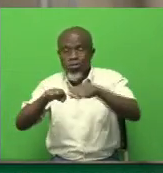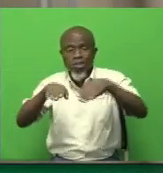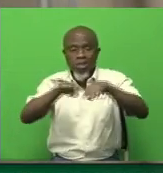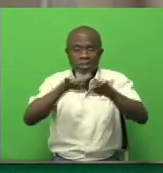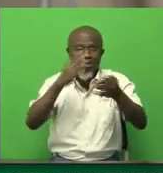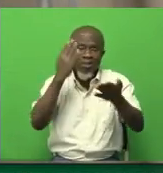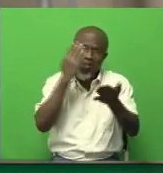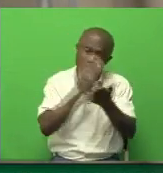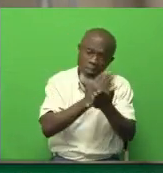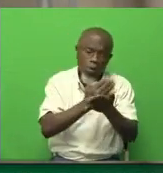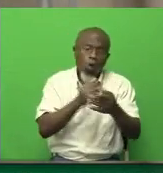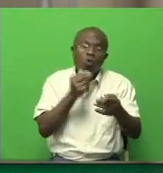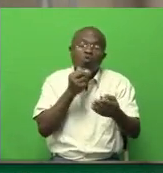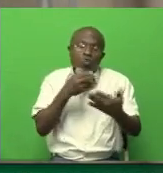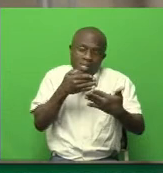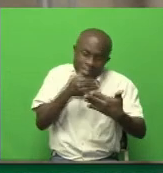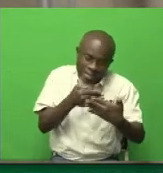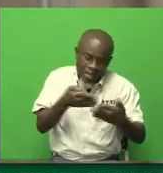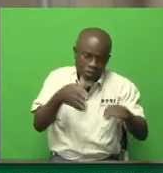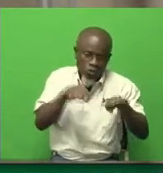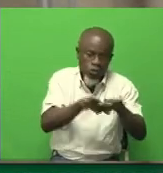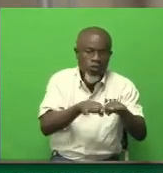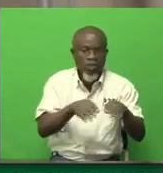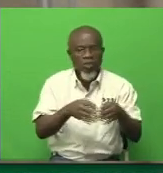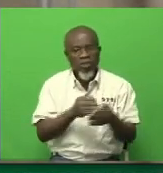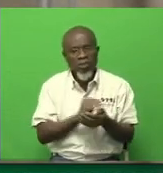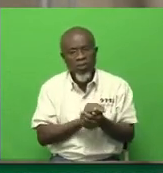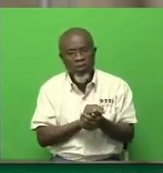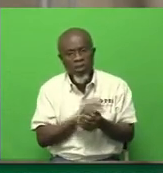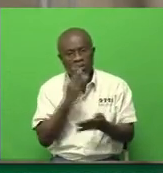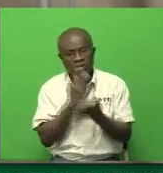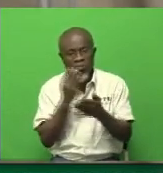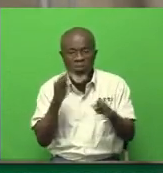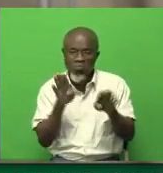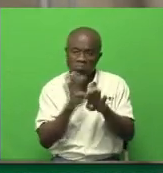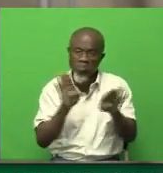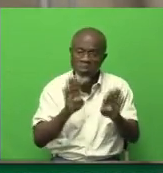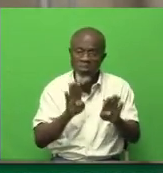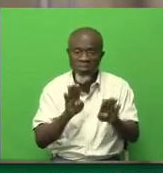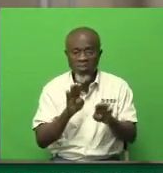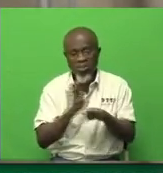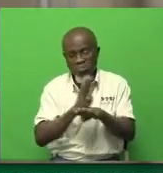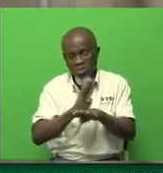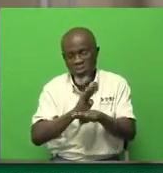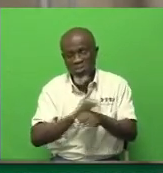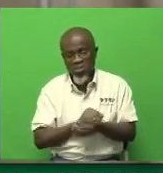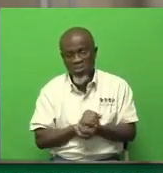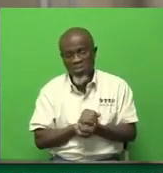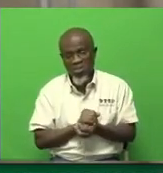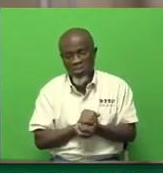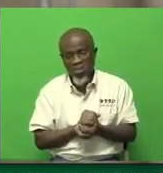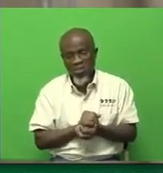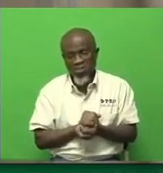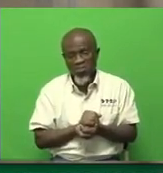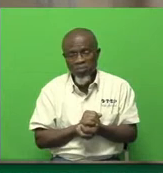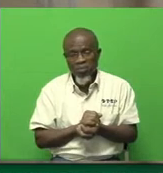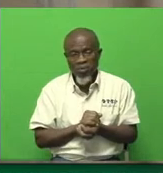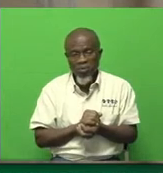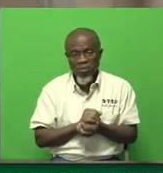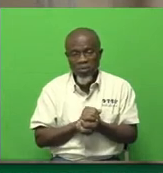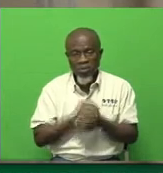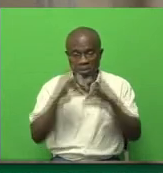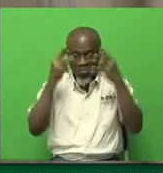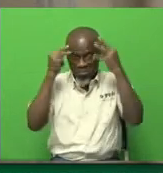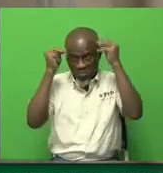on the brink of closing their doors as a physical measures contained in the minister of finance budget